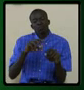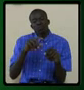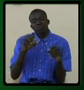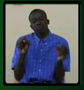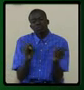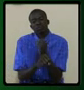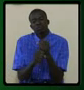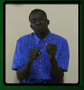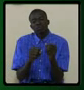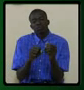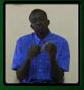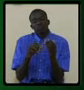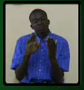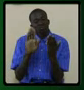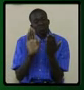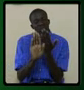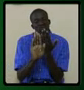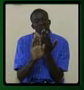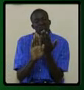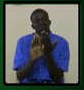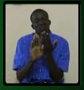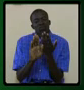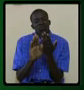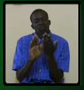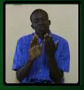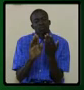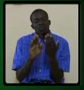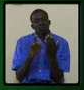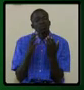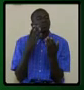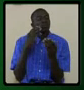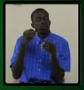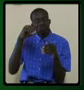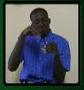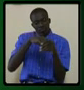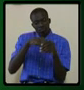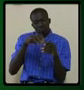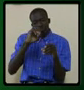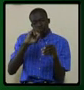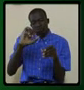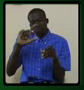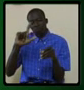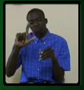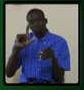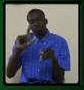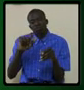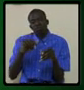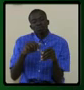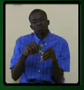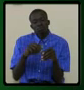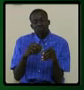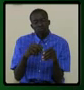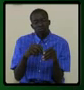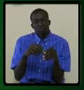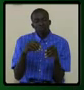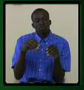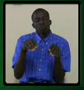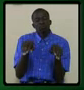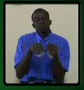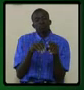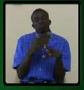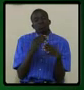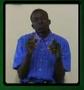from coming into contact with any of these substances when it is stored under oil. Let's